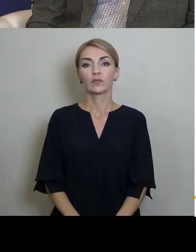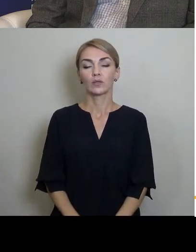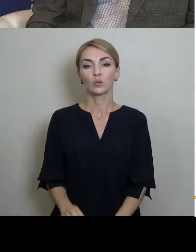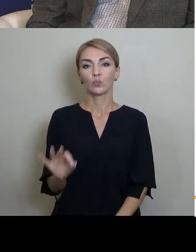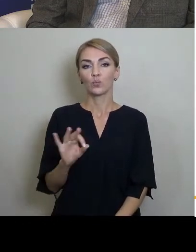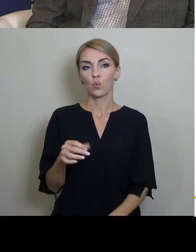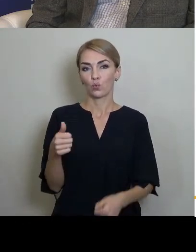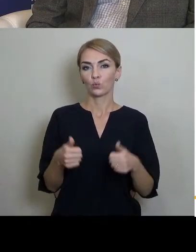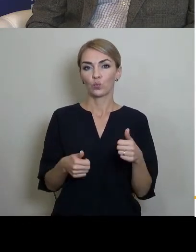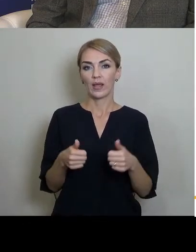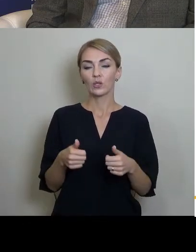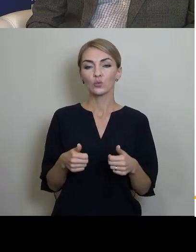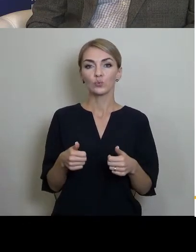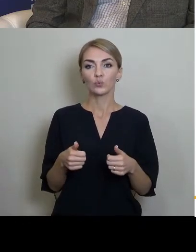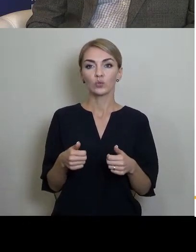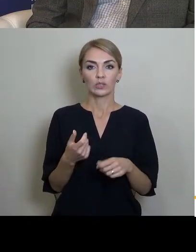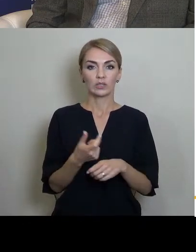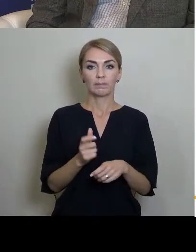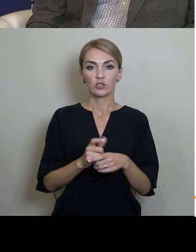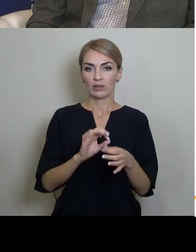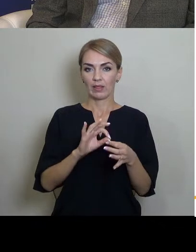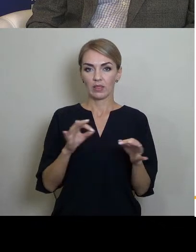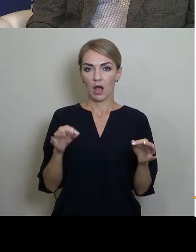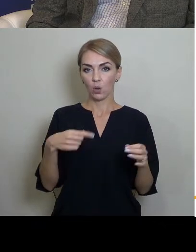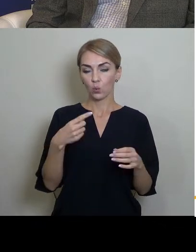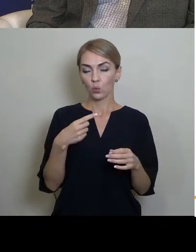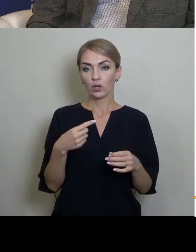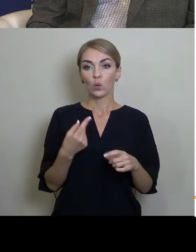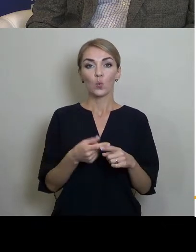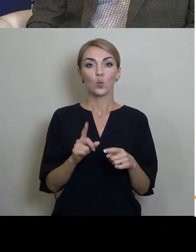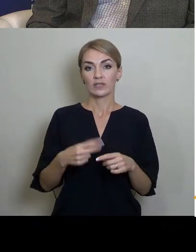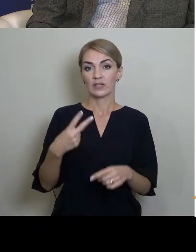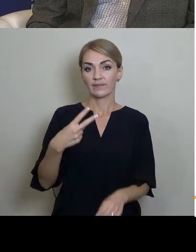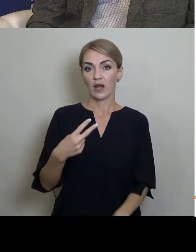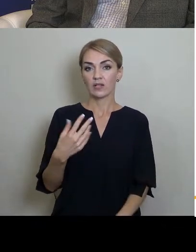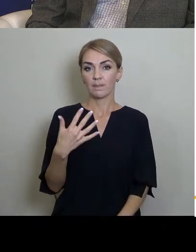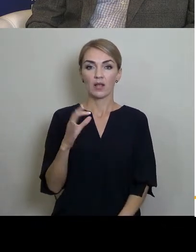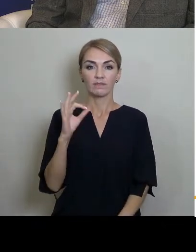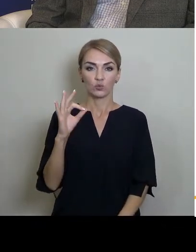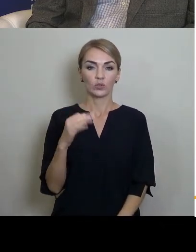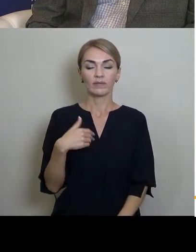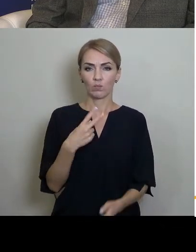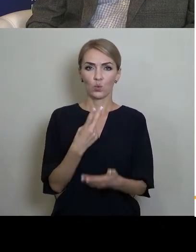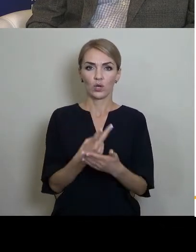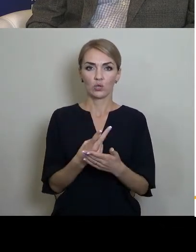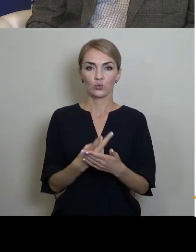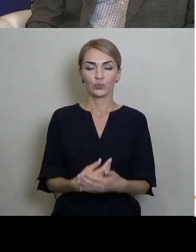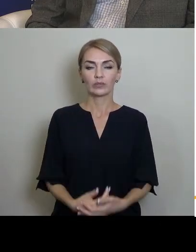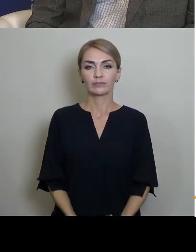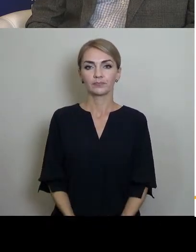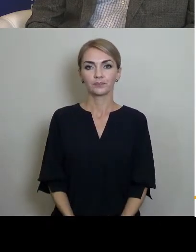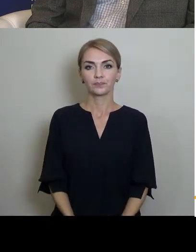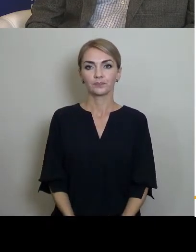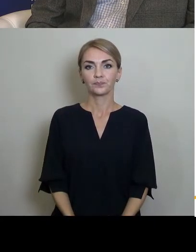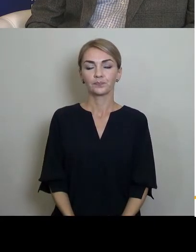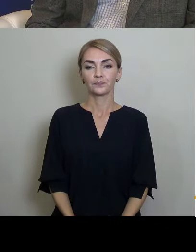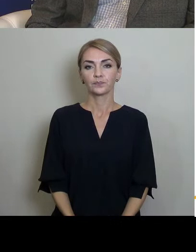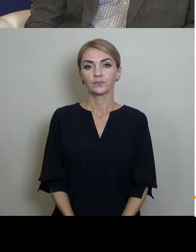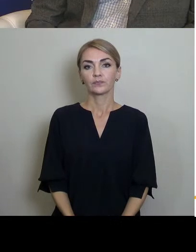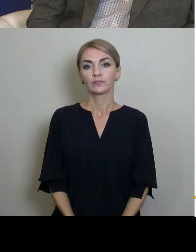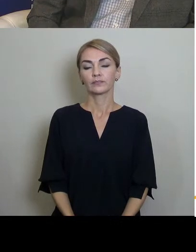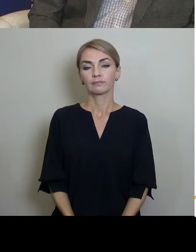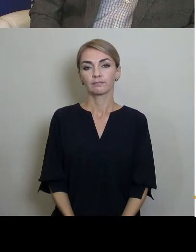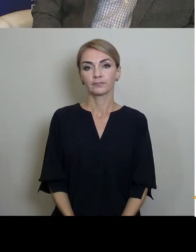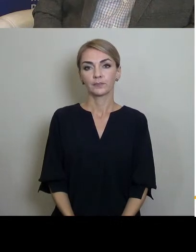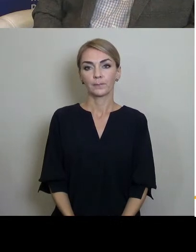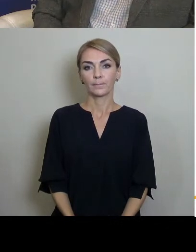When you are going to talk about this competition, please tell us about those 25% which we were discussing. I'm